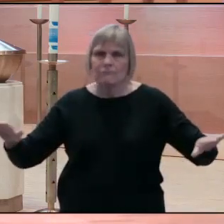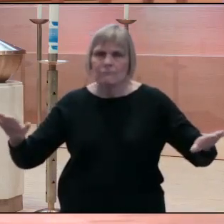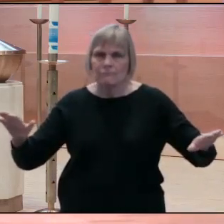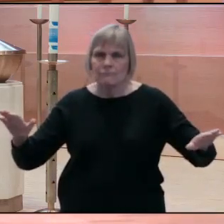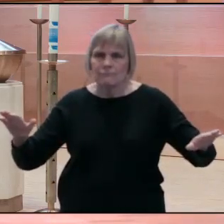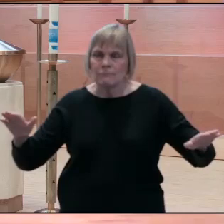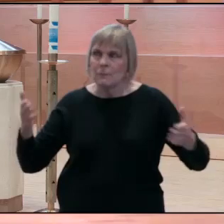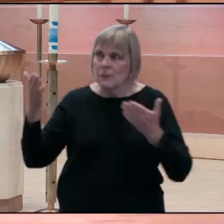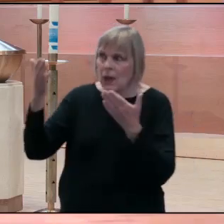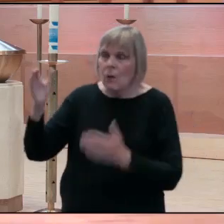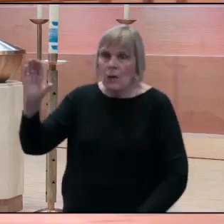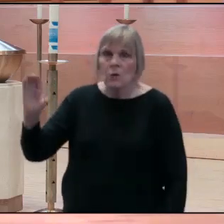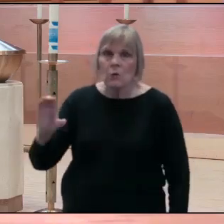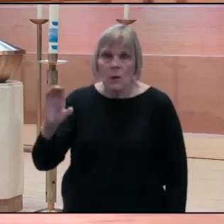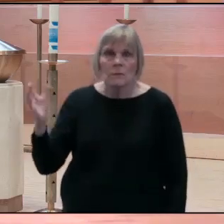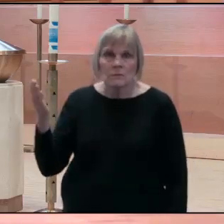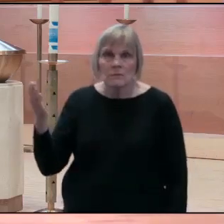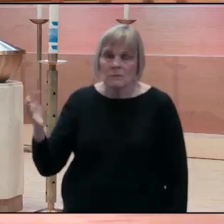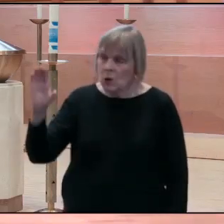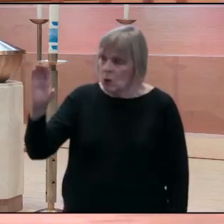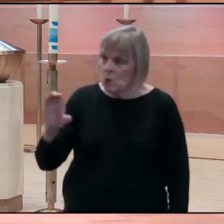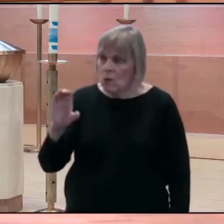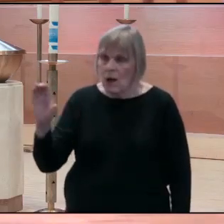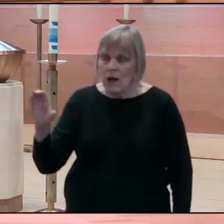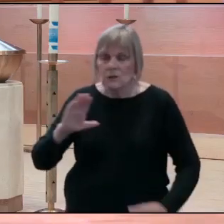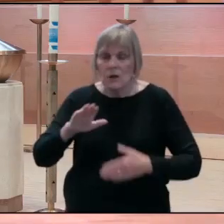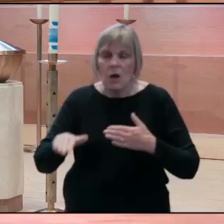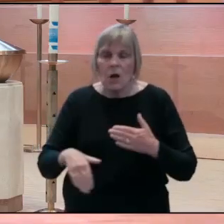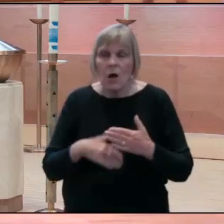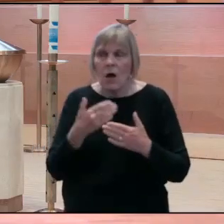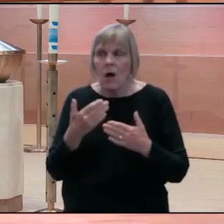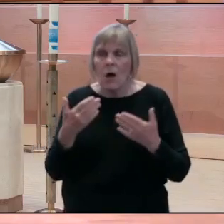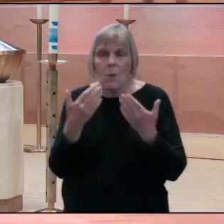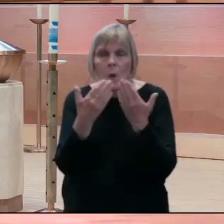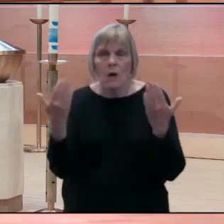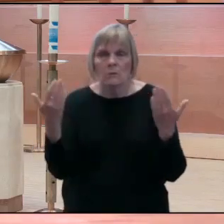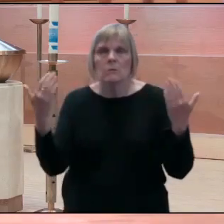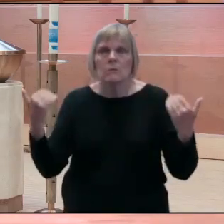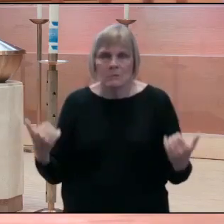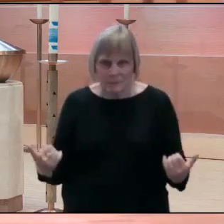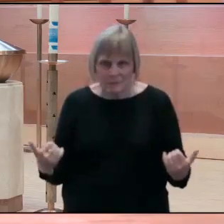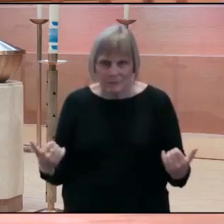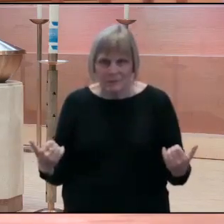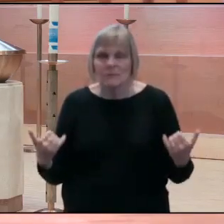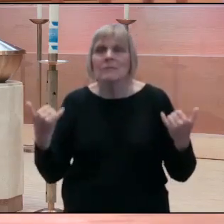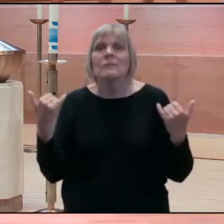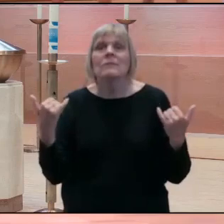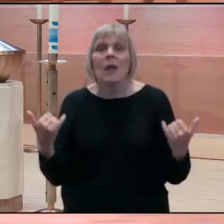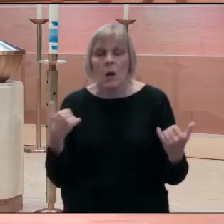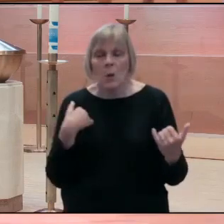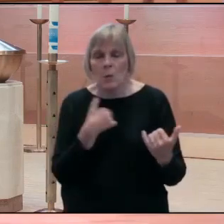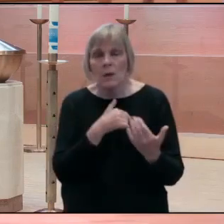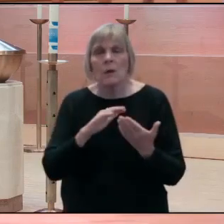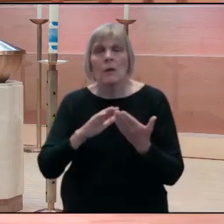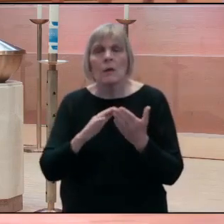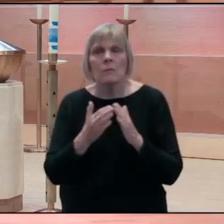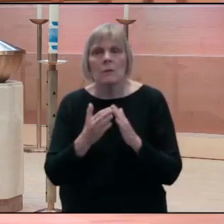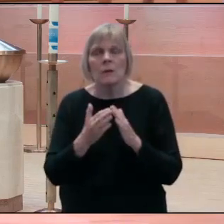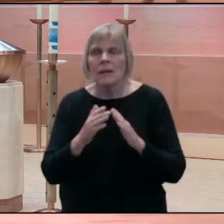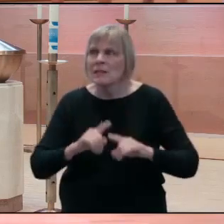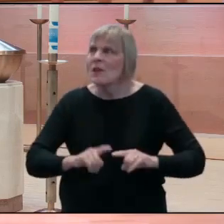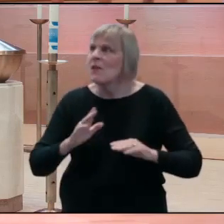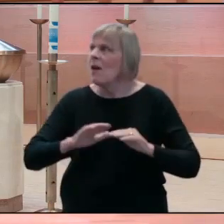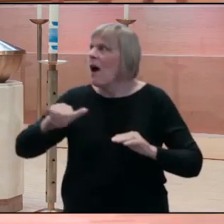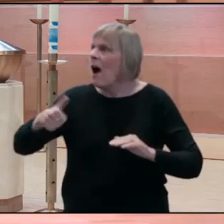the cross. The cross brought down all walls, and now we can be a community that is unlike anything in